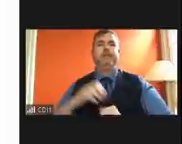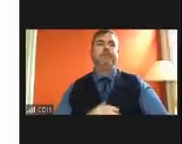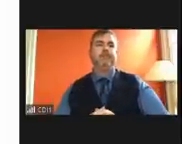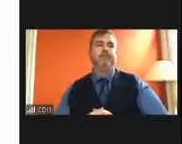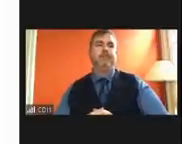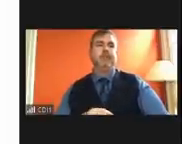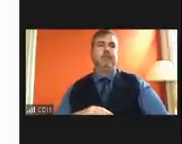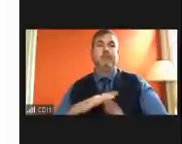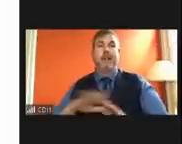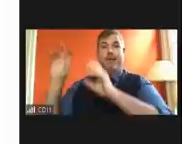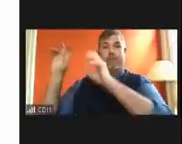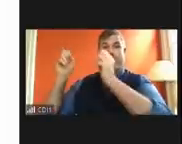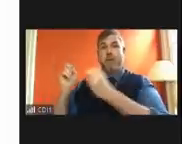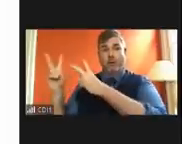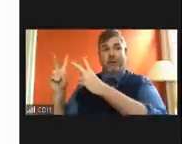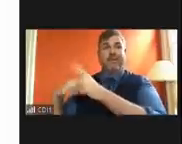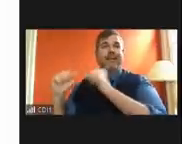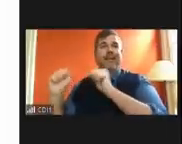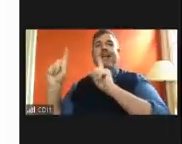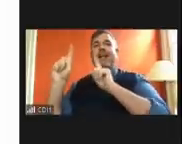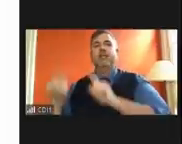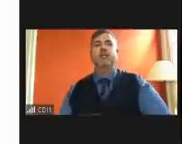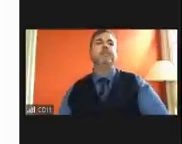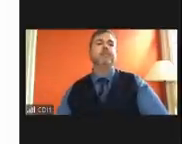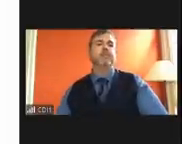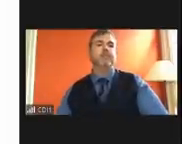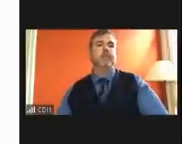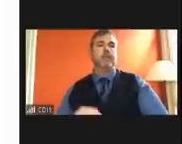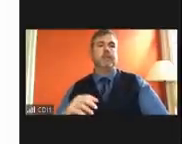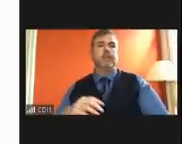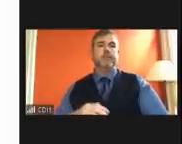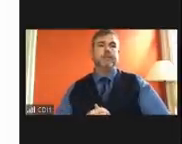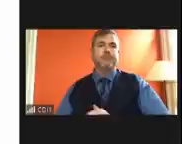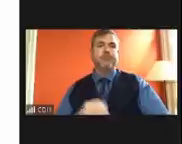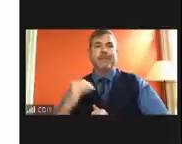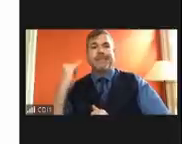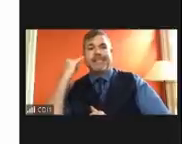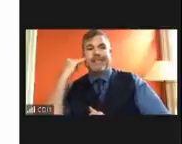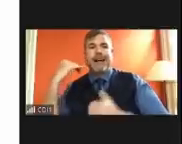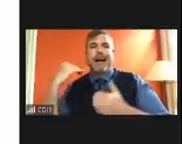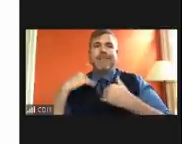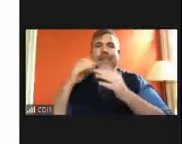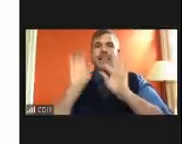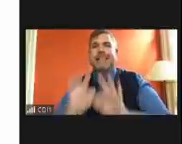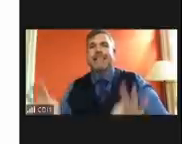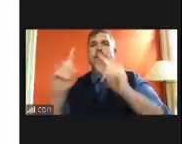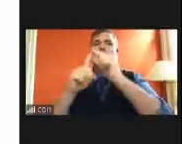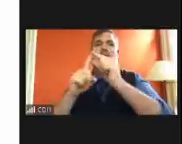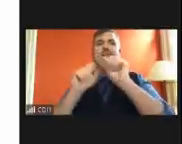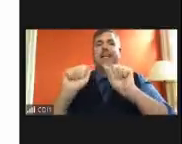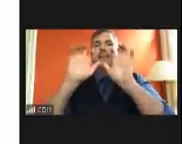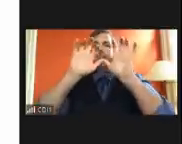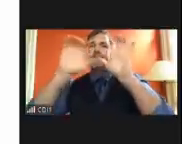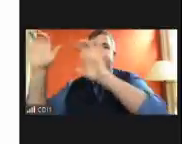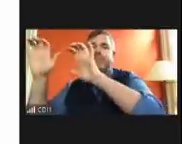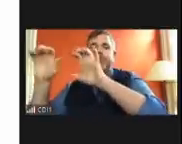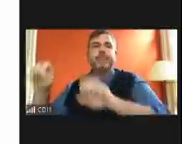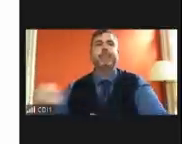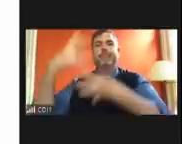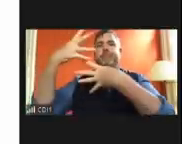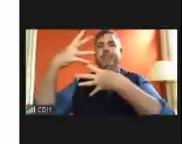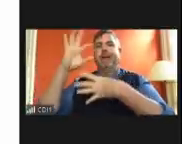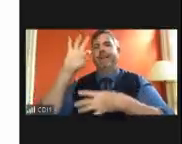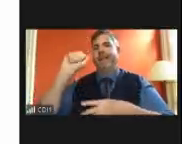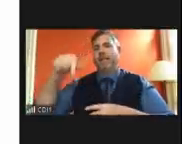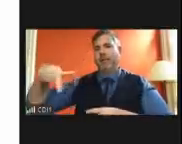So if you have a question that has a keyword or a search, you can type that in, and hopefully you'll be able to get your answer that way. And then we do